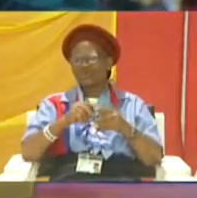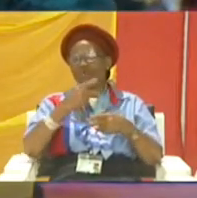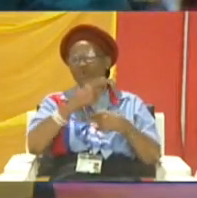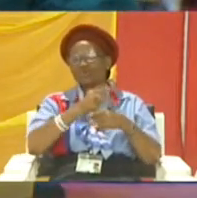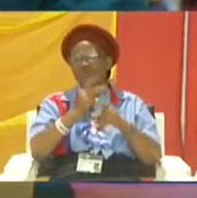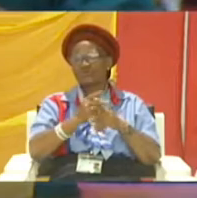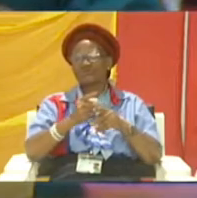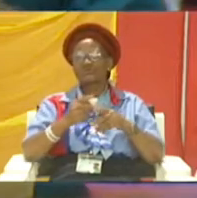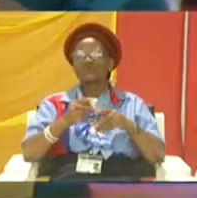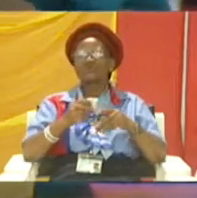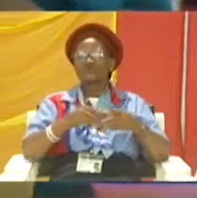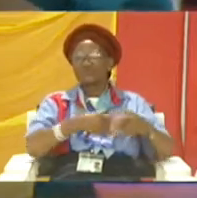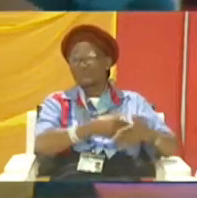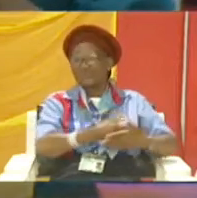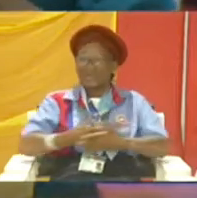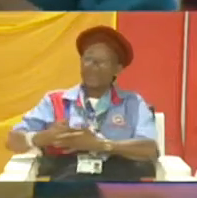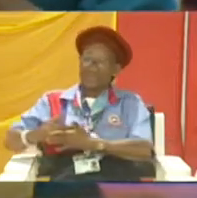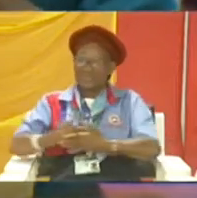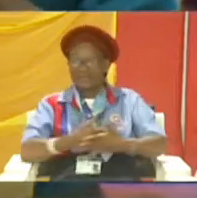fertilize.